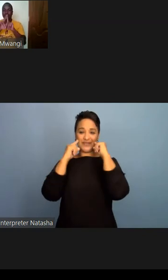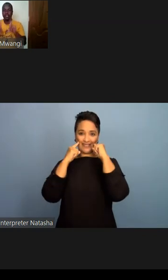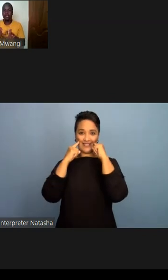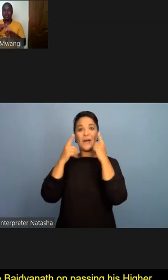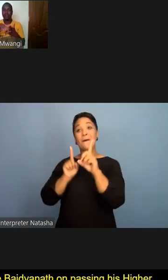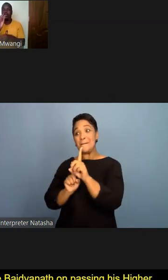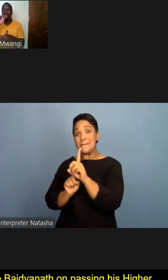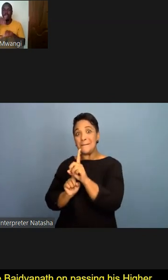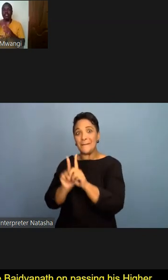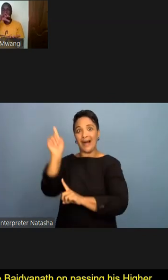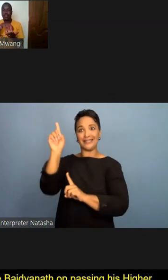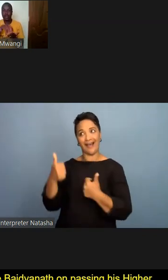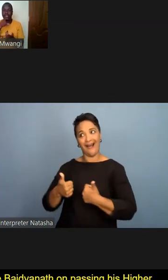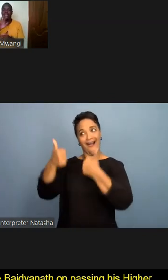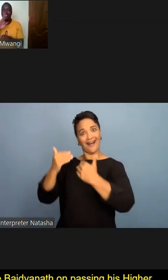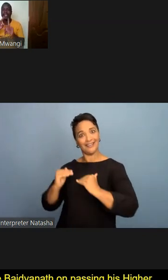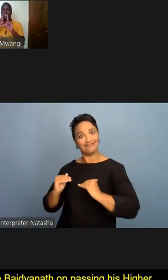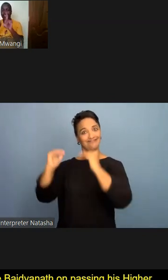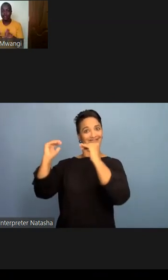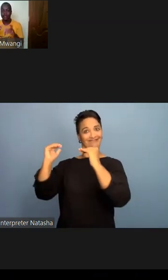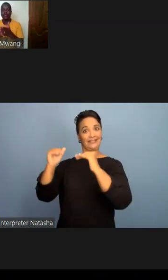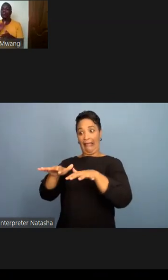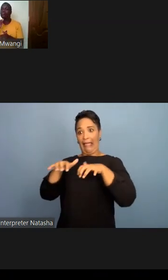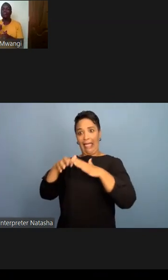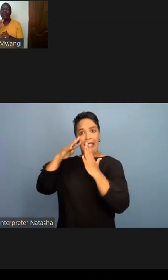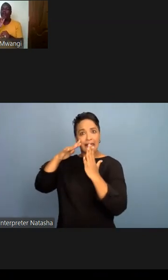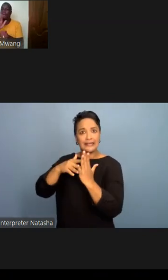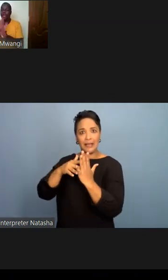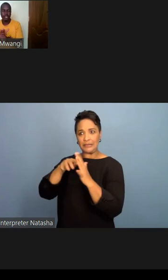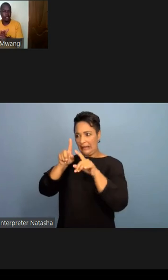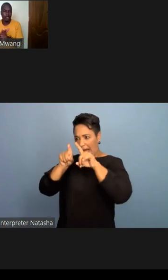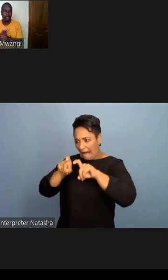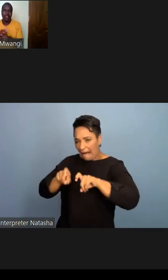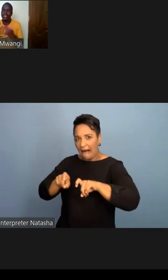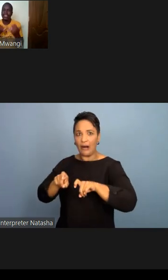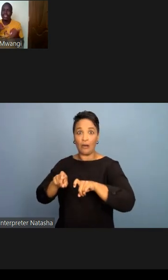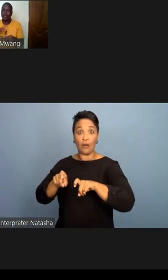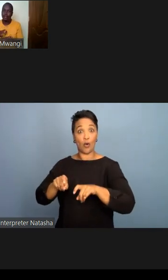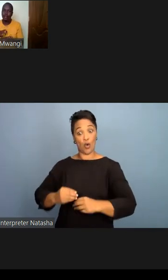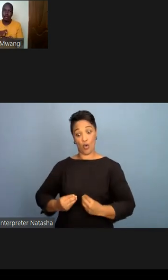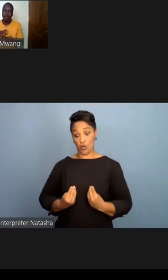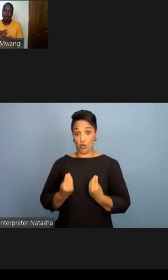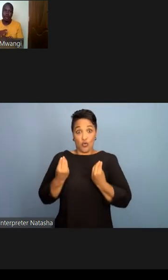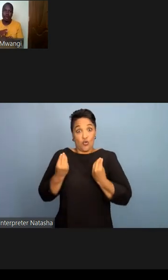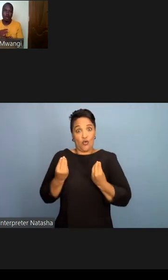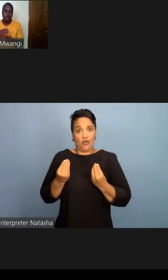in context, these are exams that not that many young people